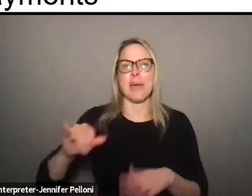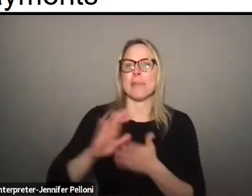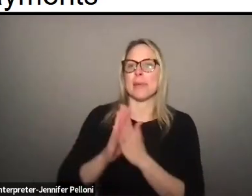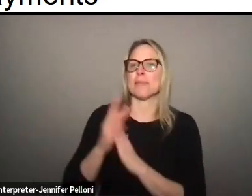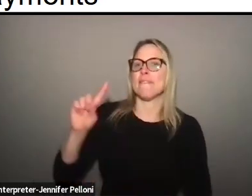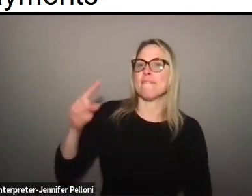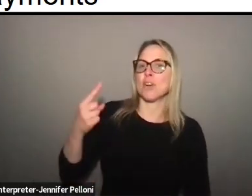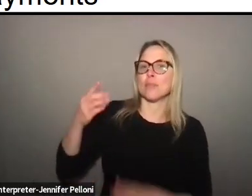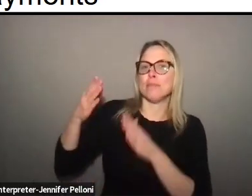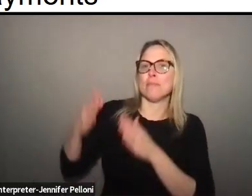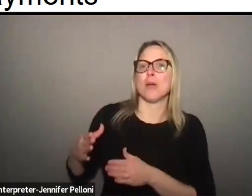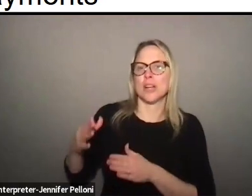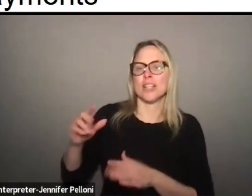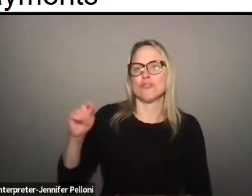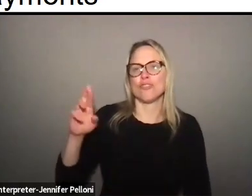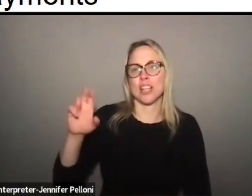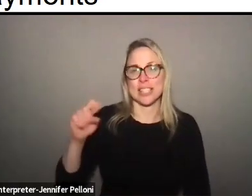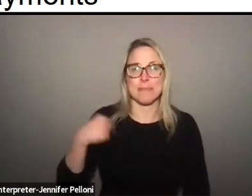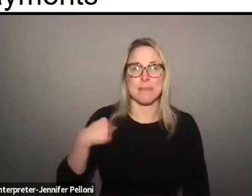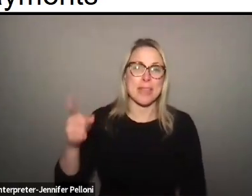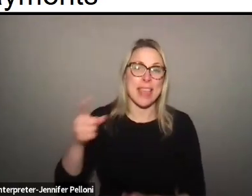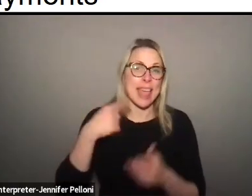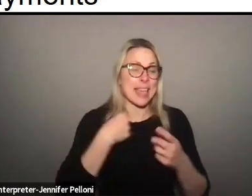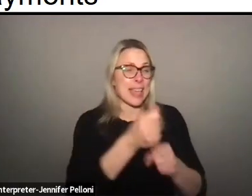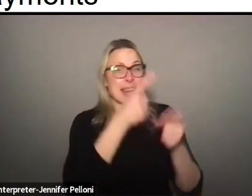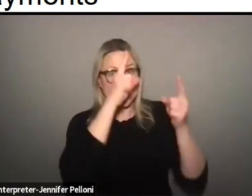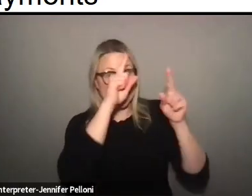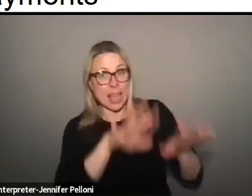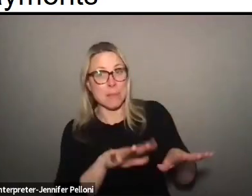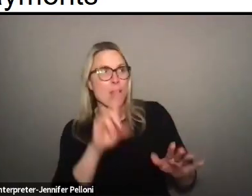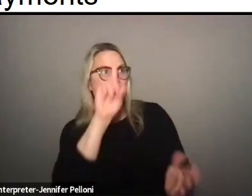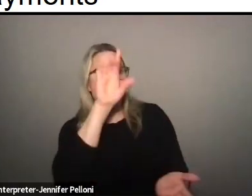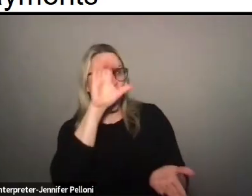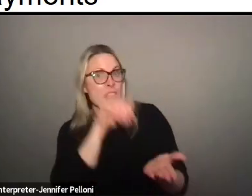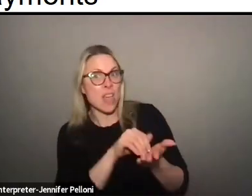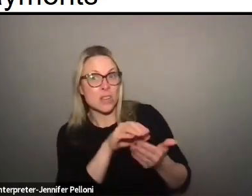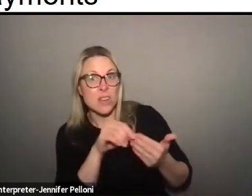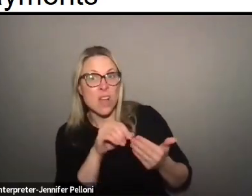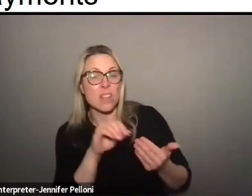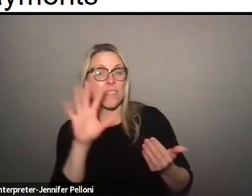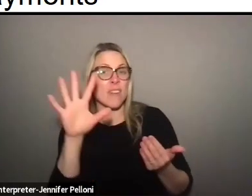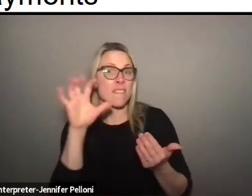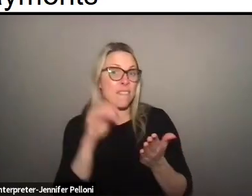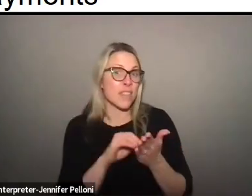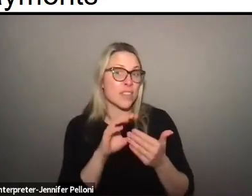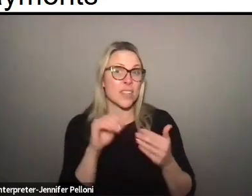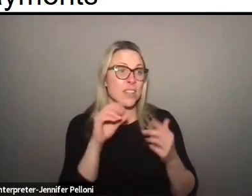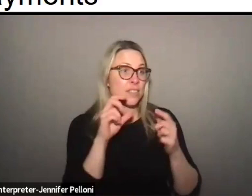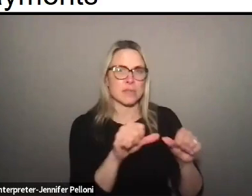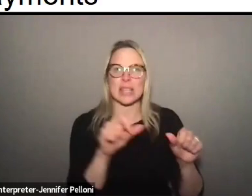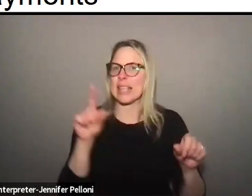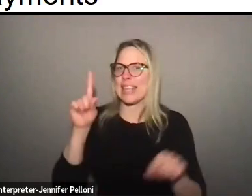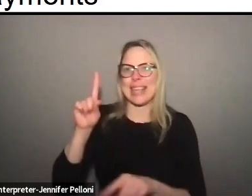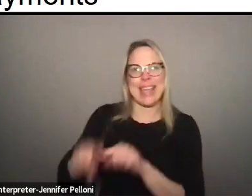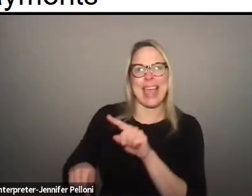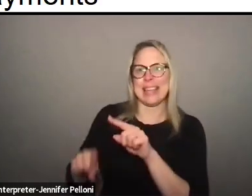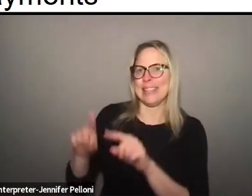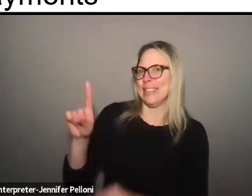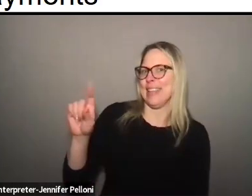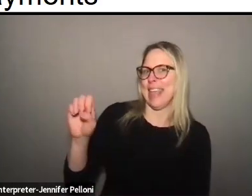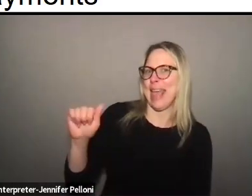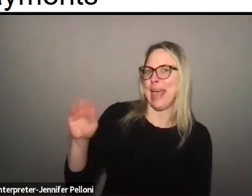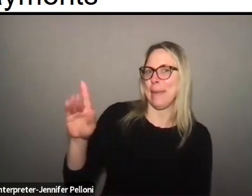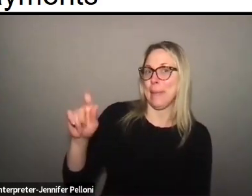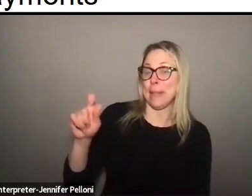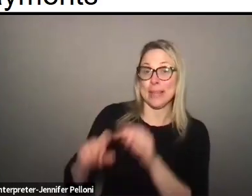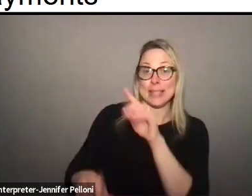have a large settlement, $100,000, $50,000, whatever, that's cannot go into an Able account because our maximum per